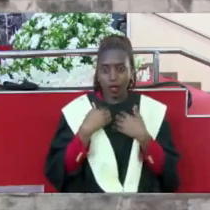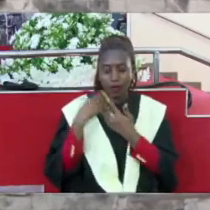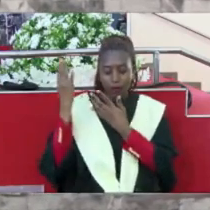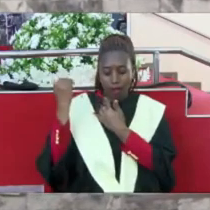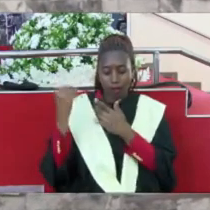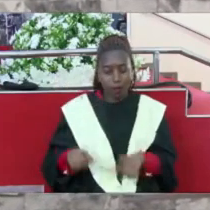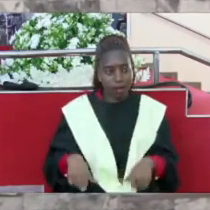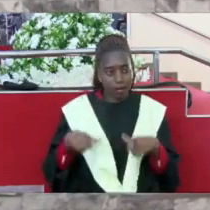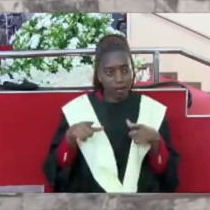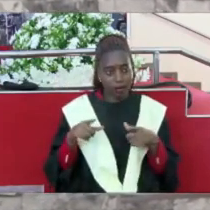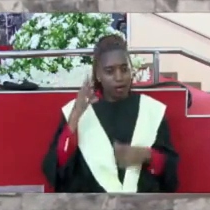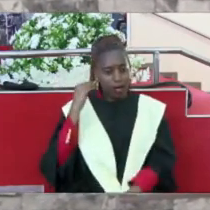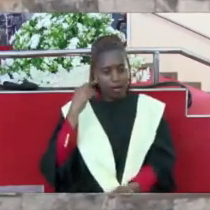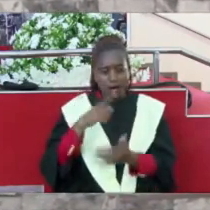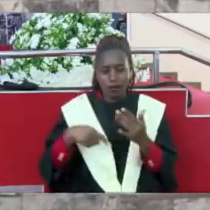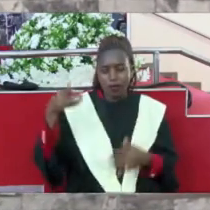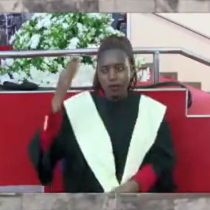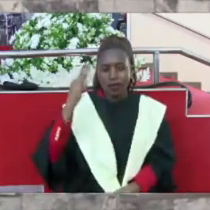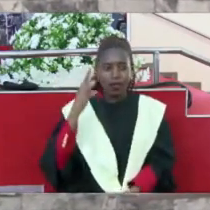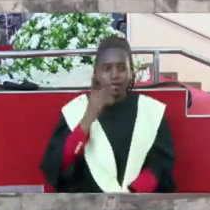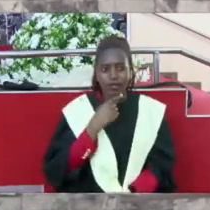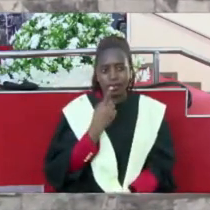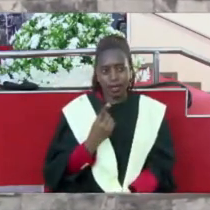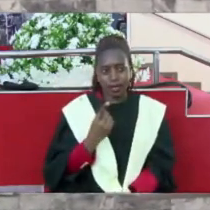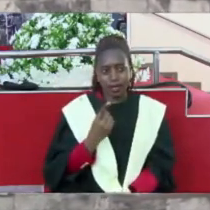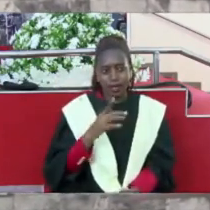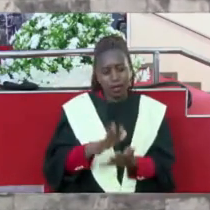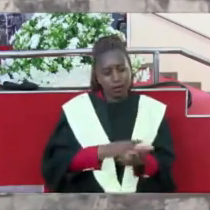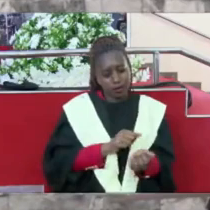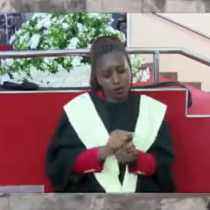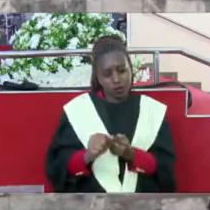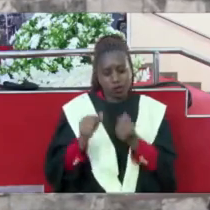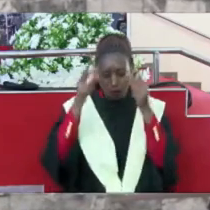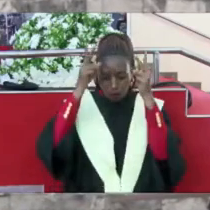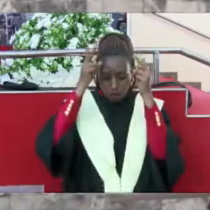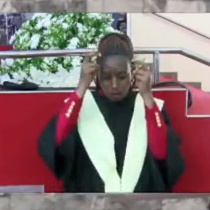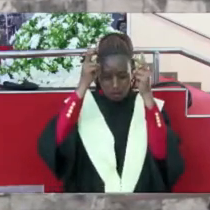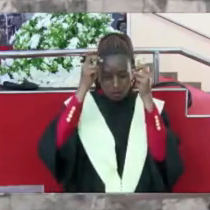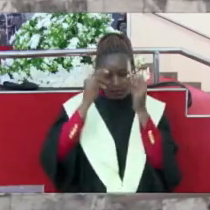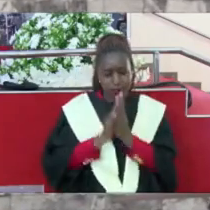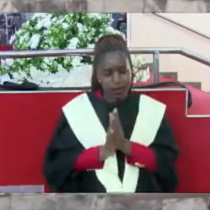God is saying, destroy those habits. Destroy them.